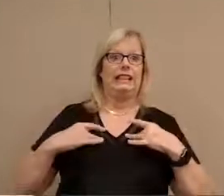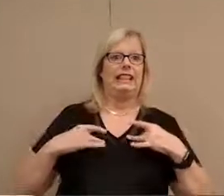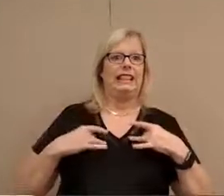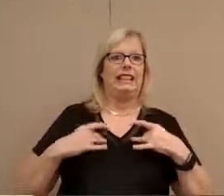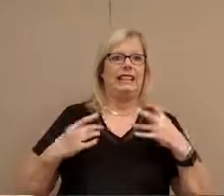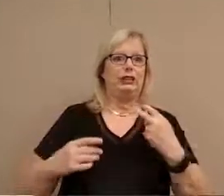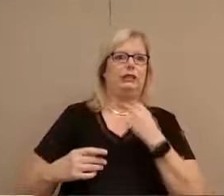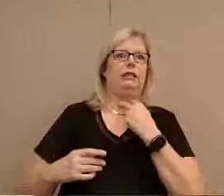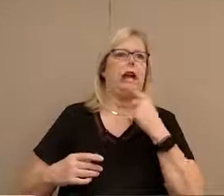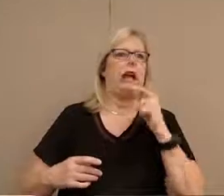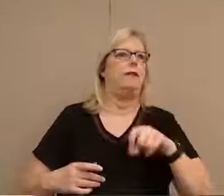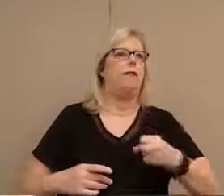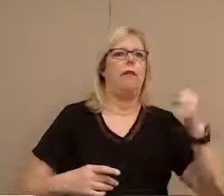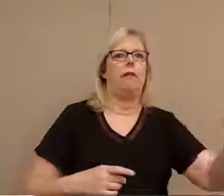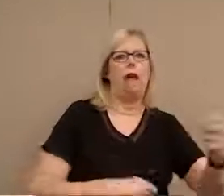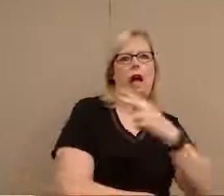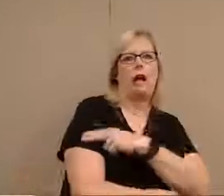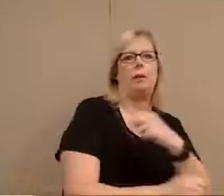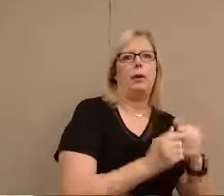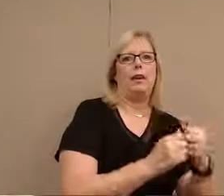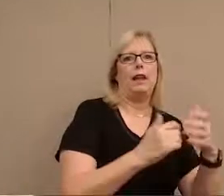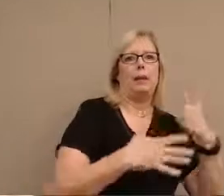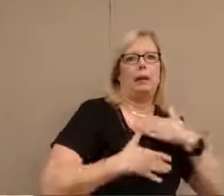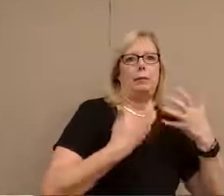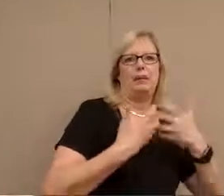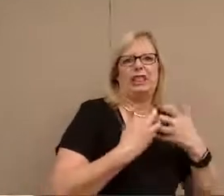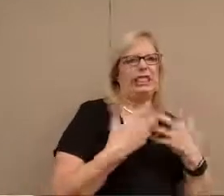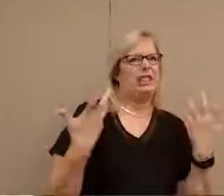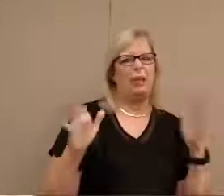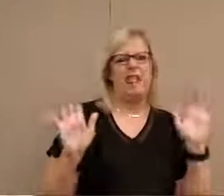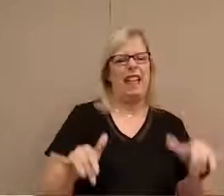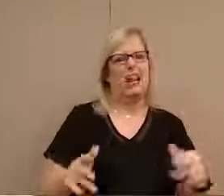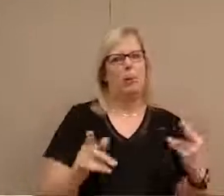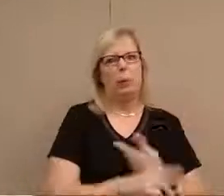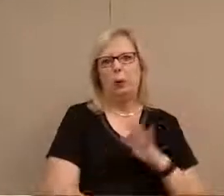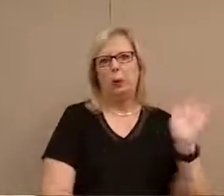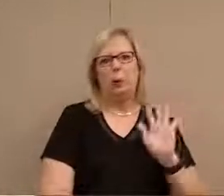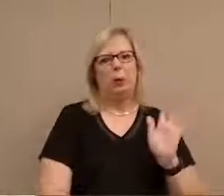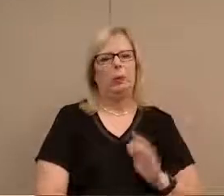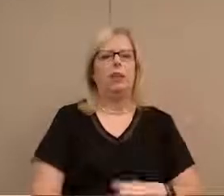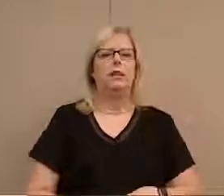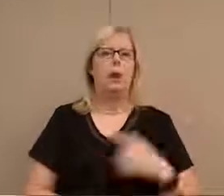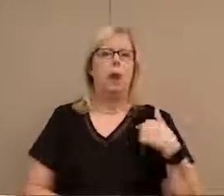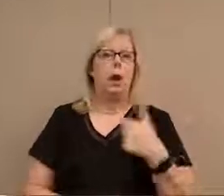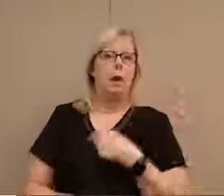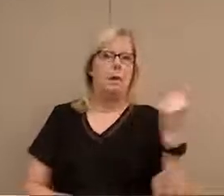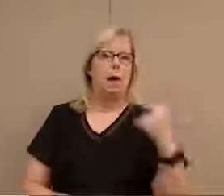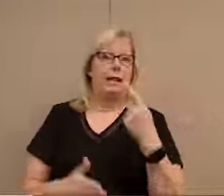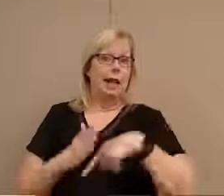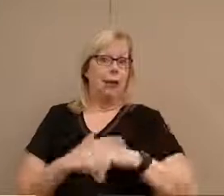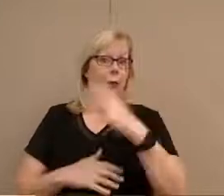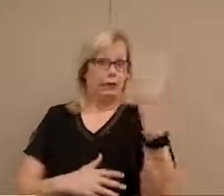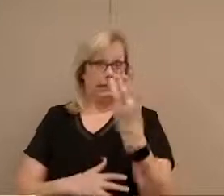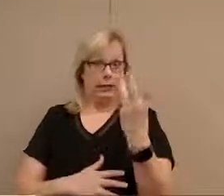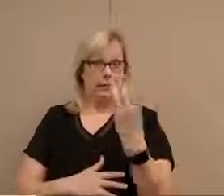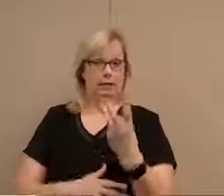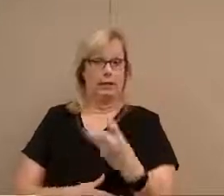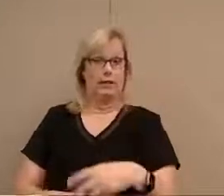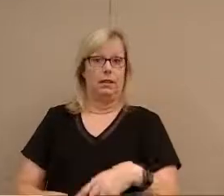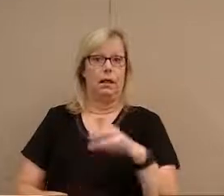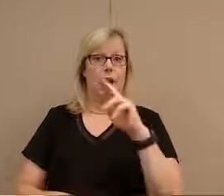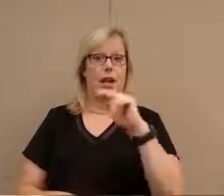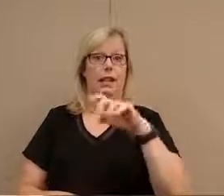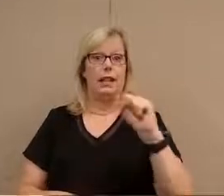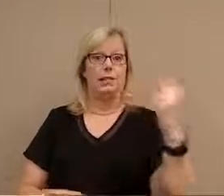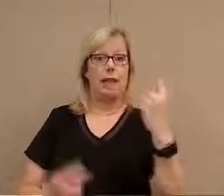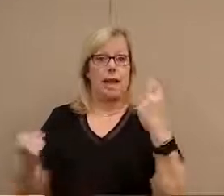ventilator. So again, let's be a part of the solution. We'll be back next week, next Wednesday, unless something happens